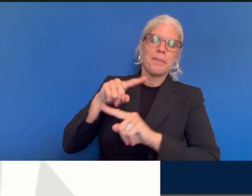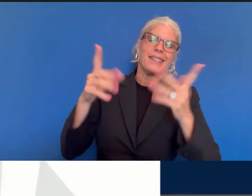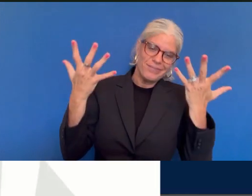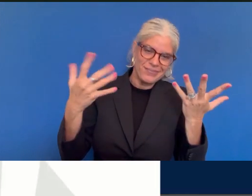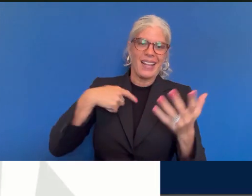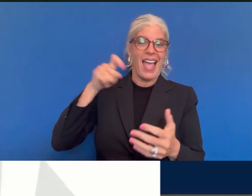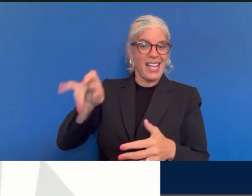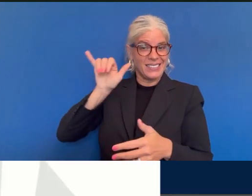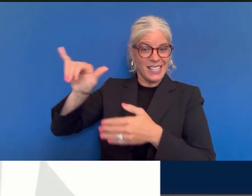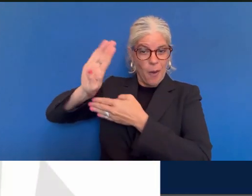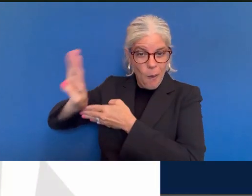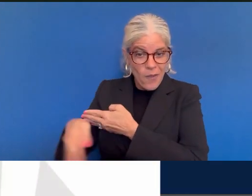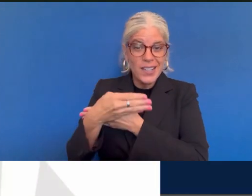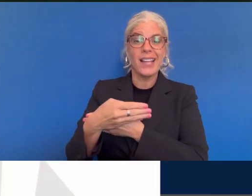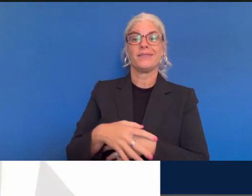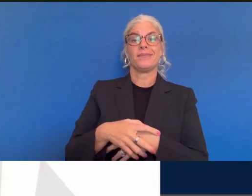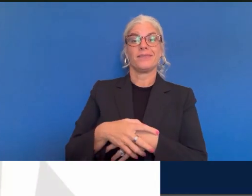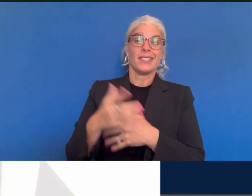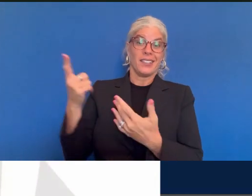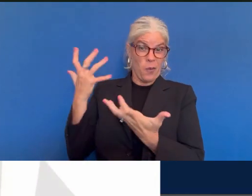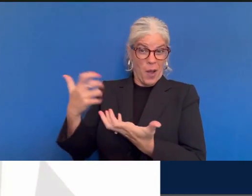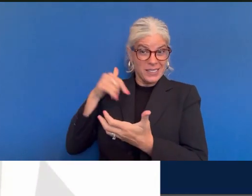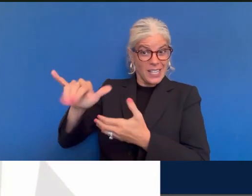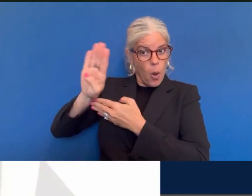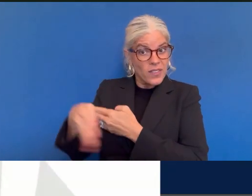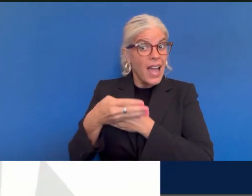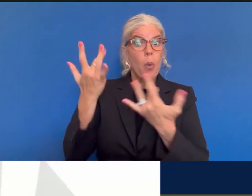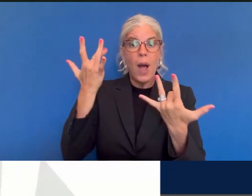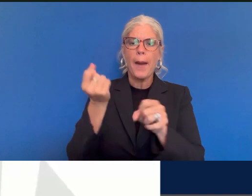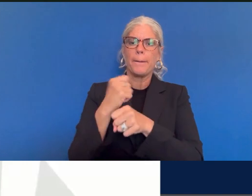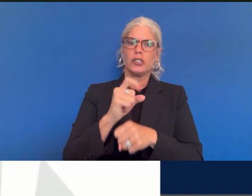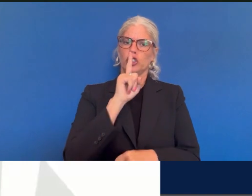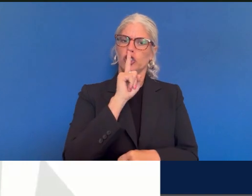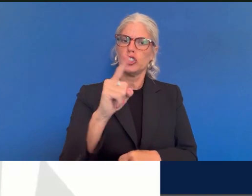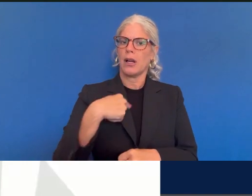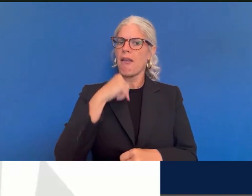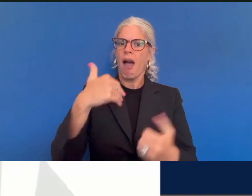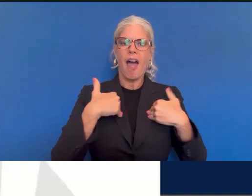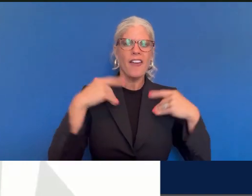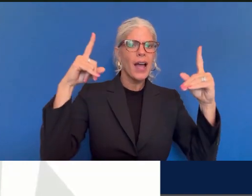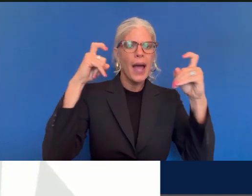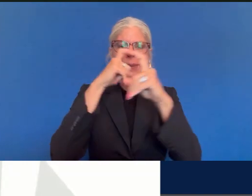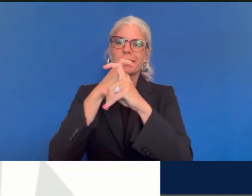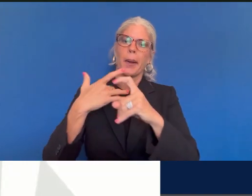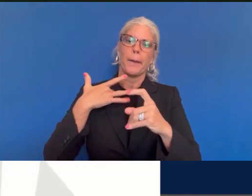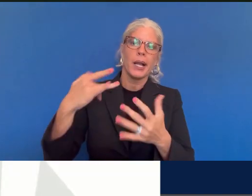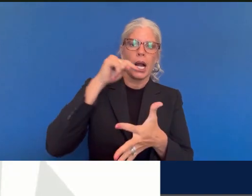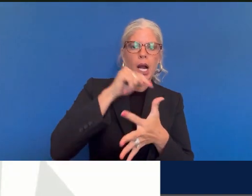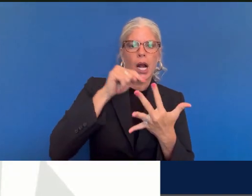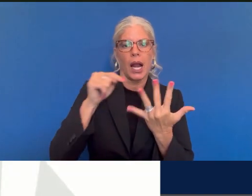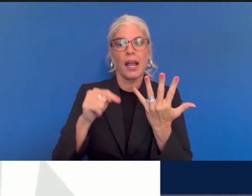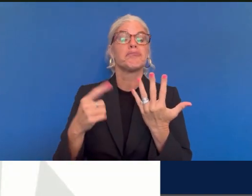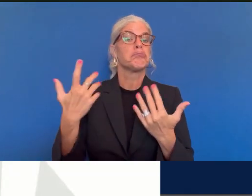at night. And I left the next day. I was offered medication. There was only